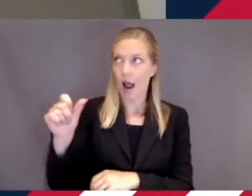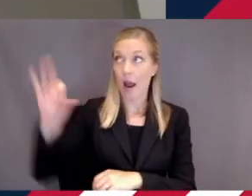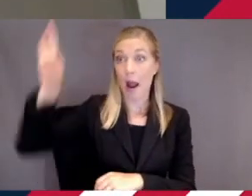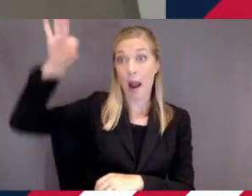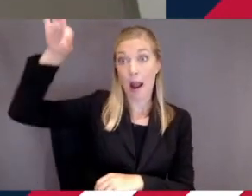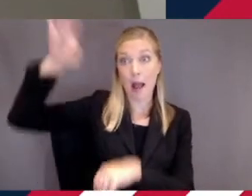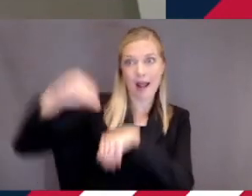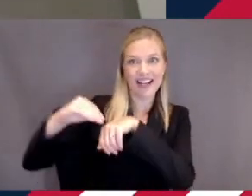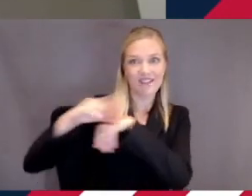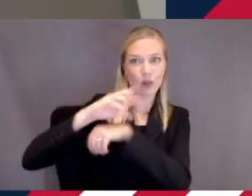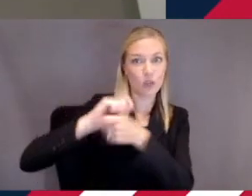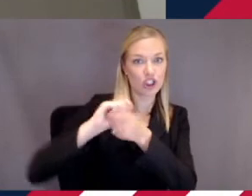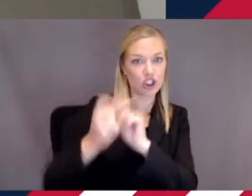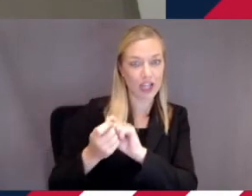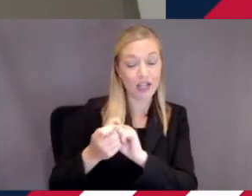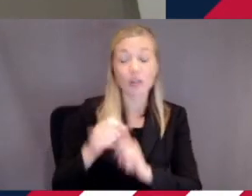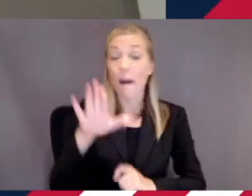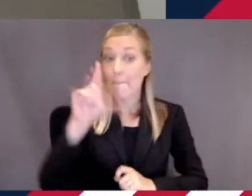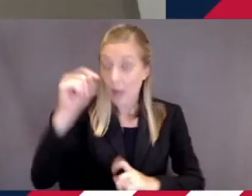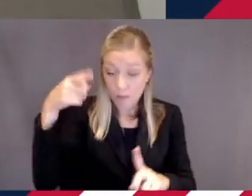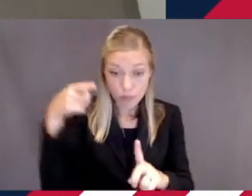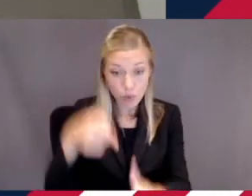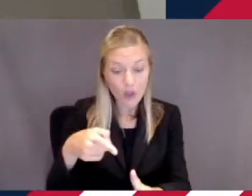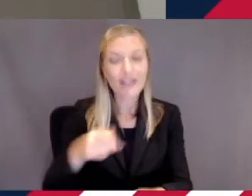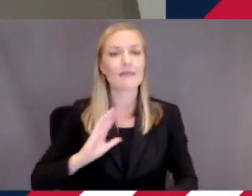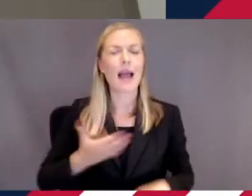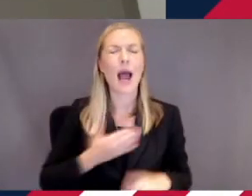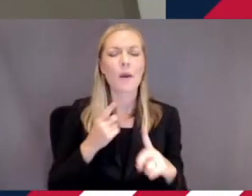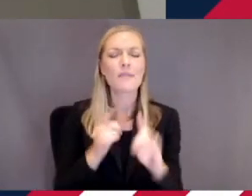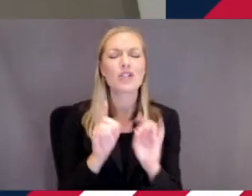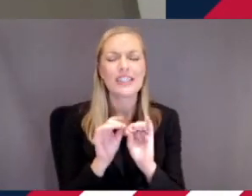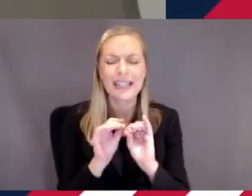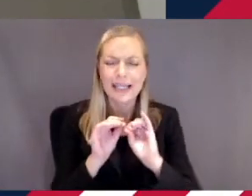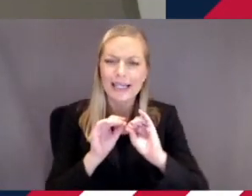Our mission is very clear. We need to have a